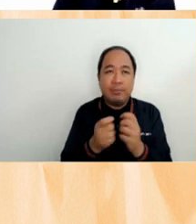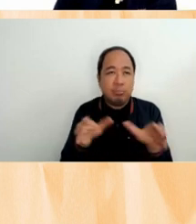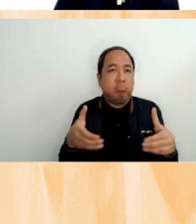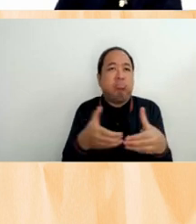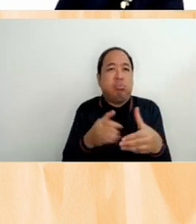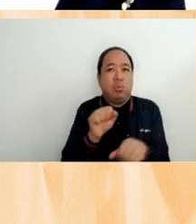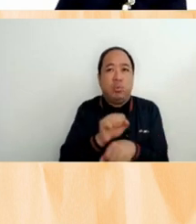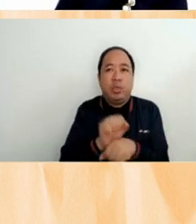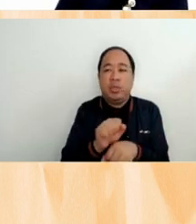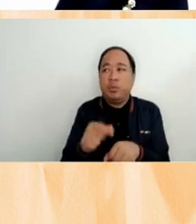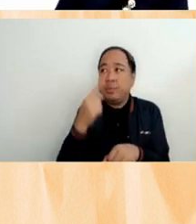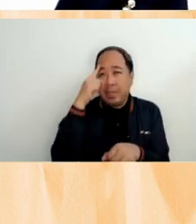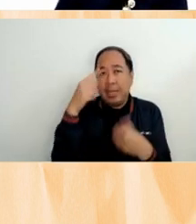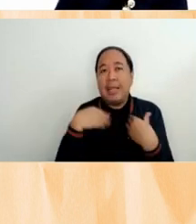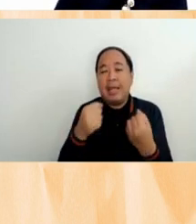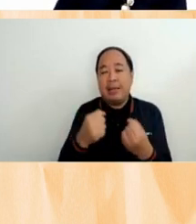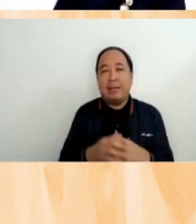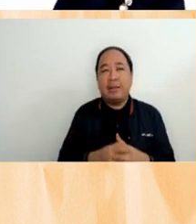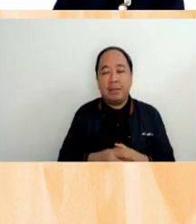nice day.